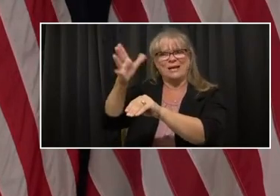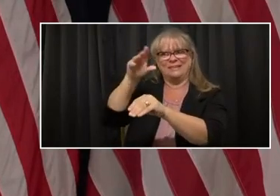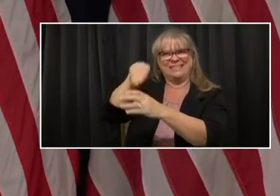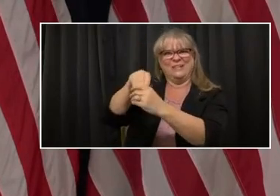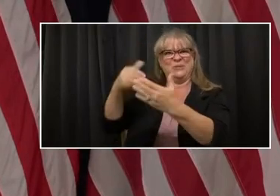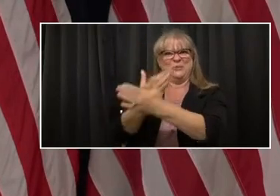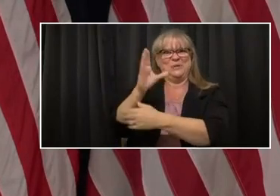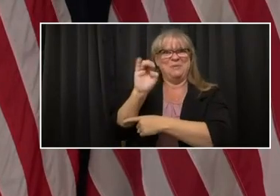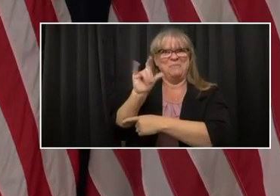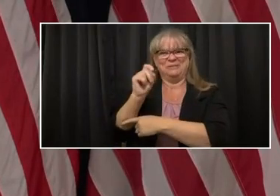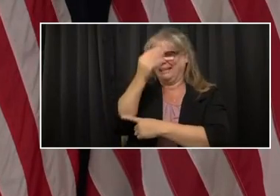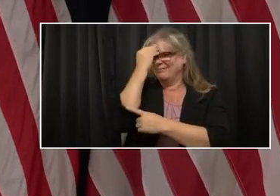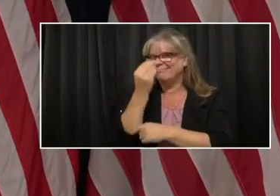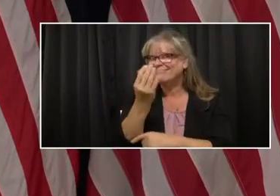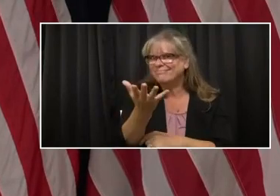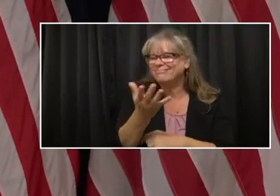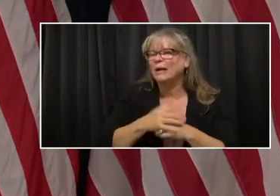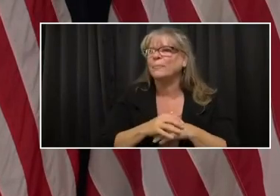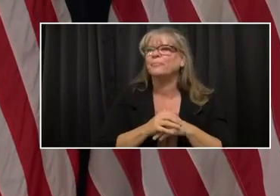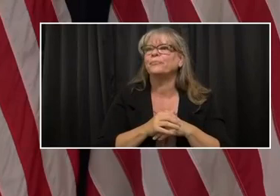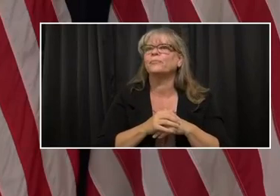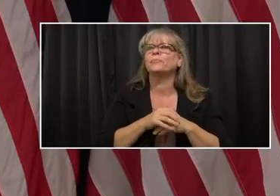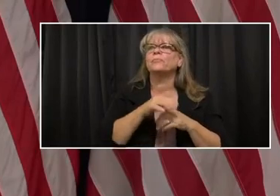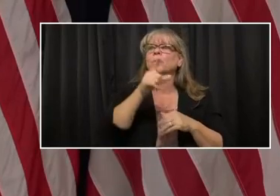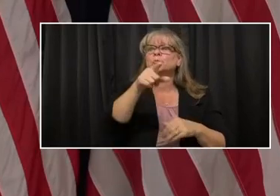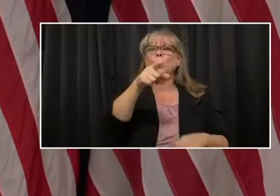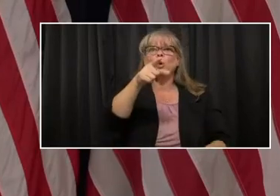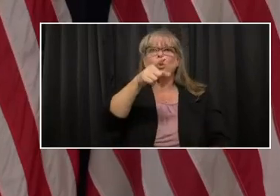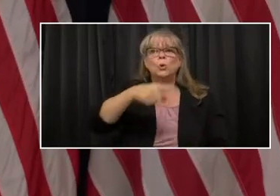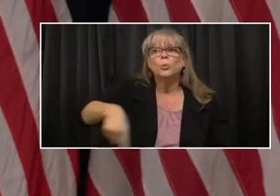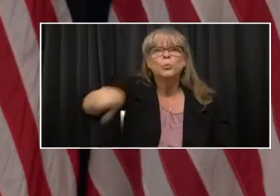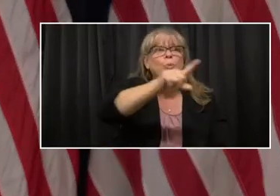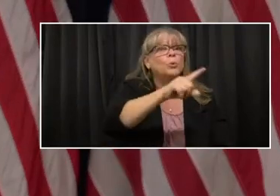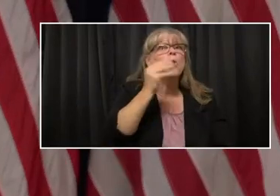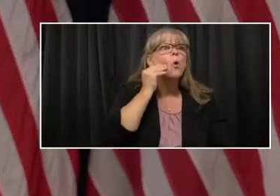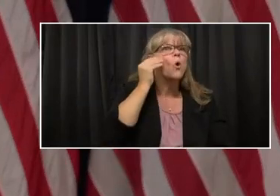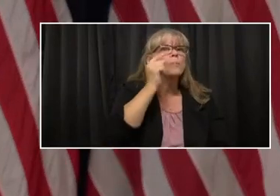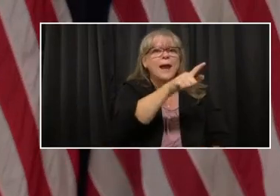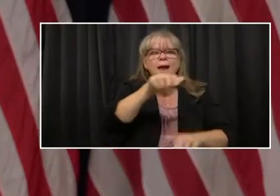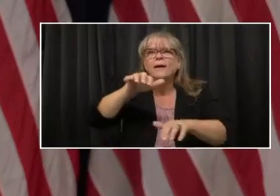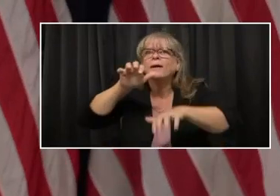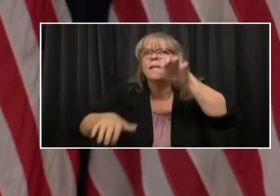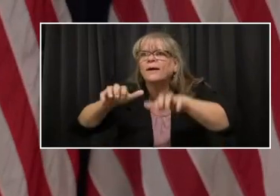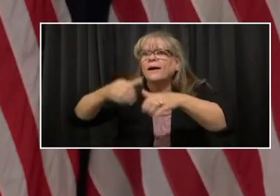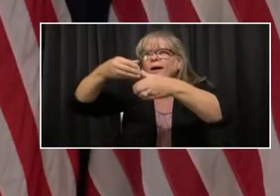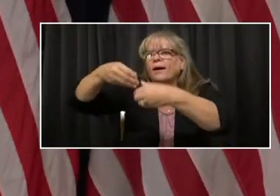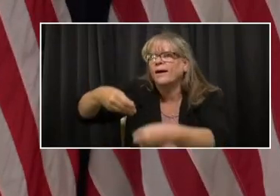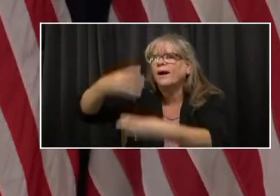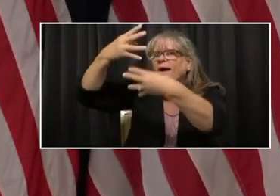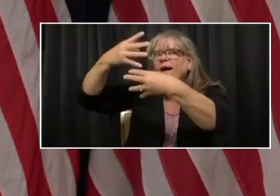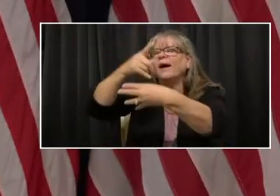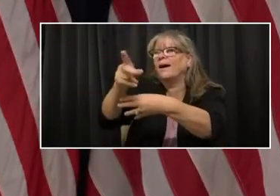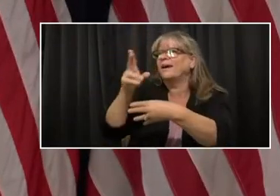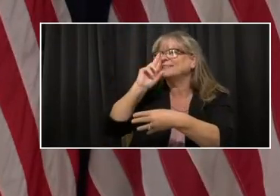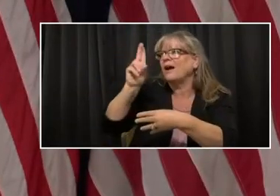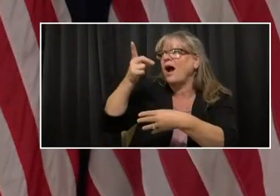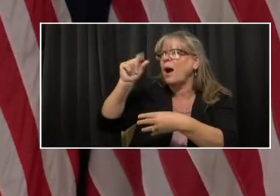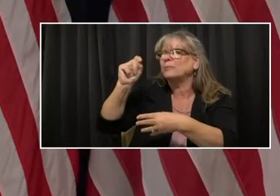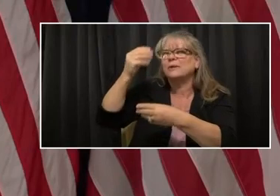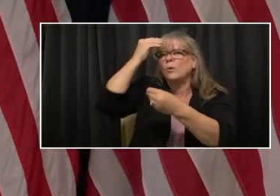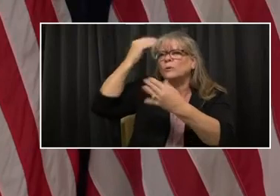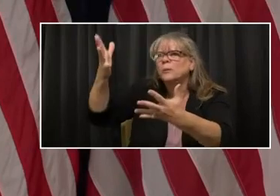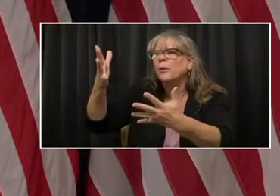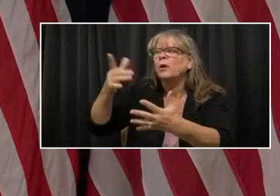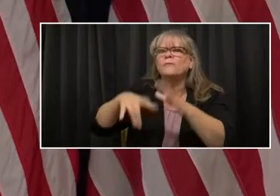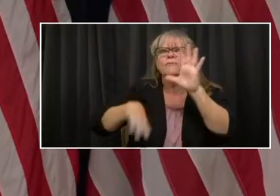can really look at the real data of who has it, who's hospitalized, where, when, in a really convenient